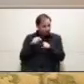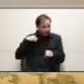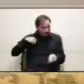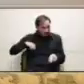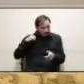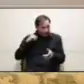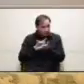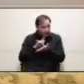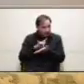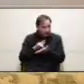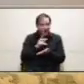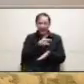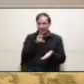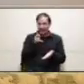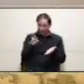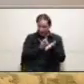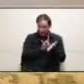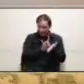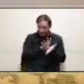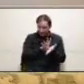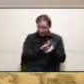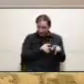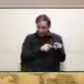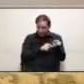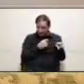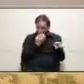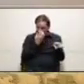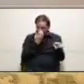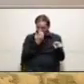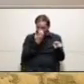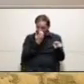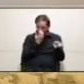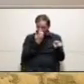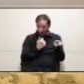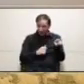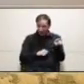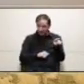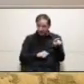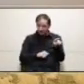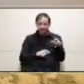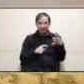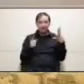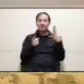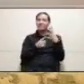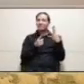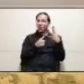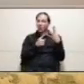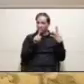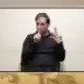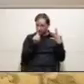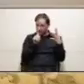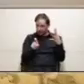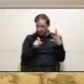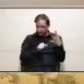was he again dismissed? It's the third question. The fourth question,